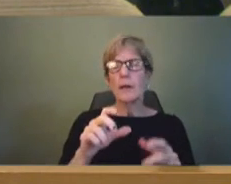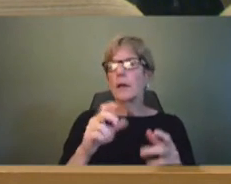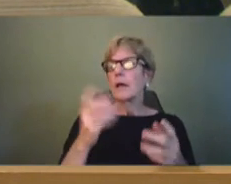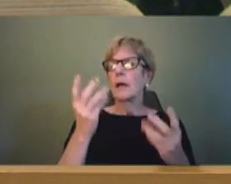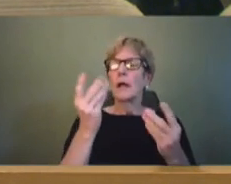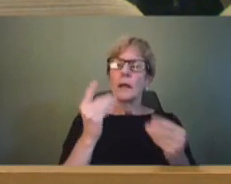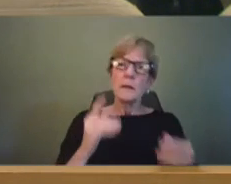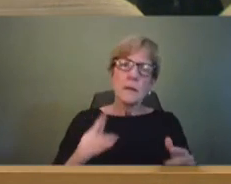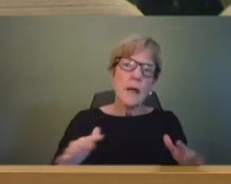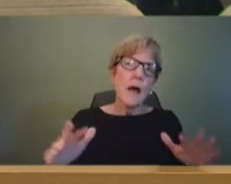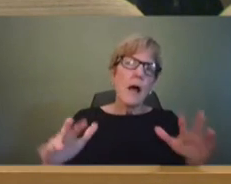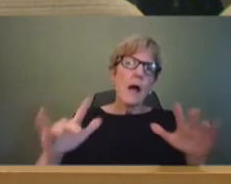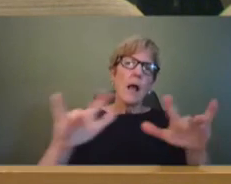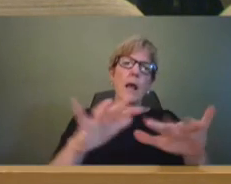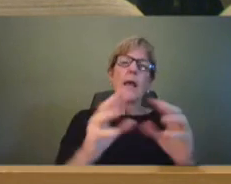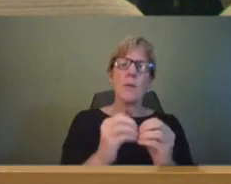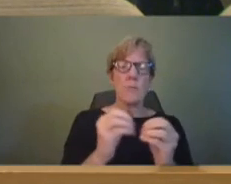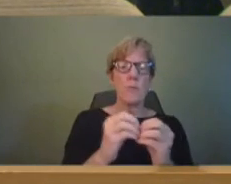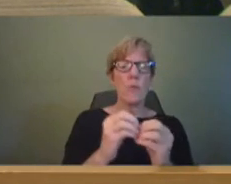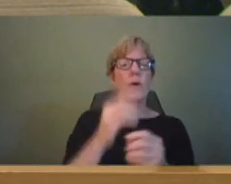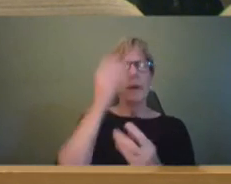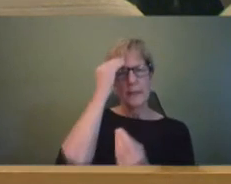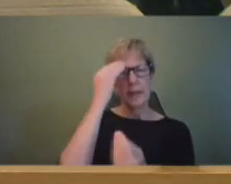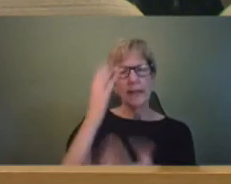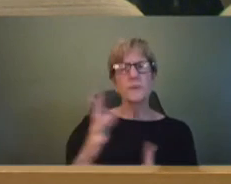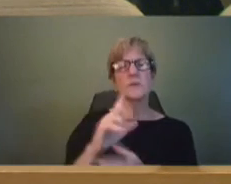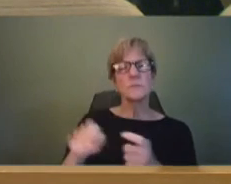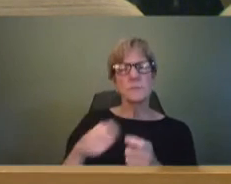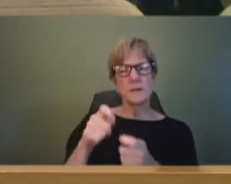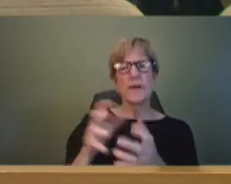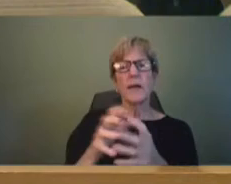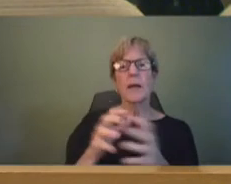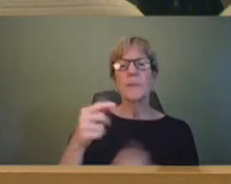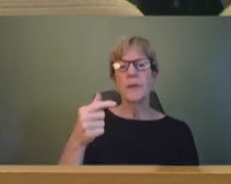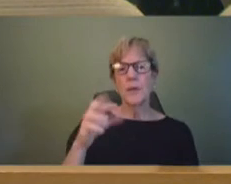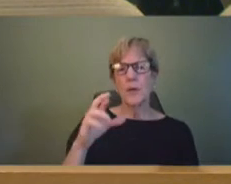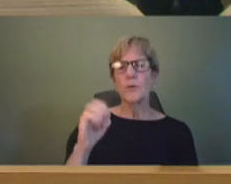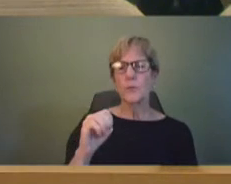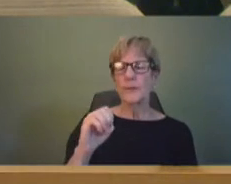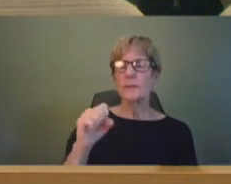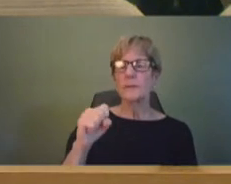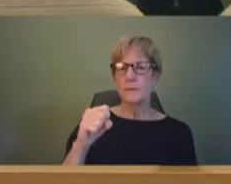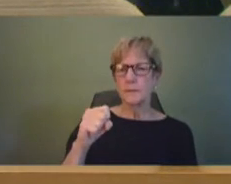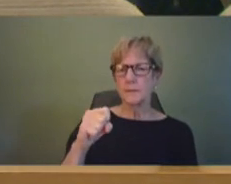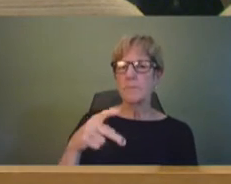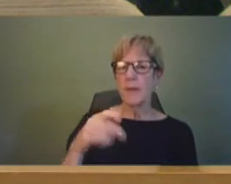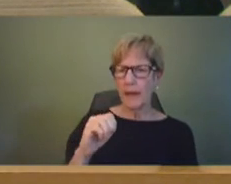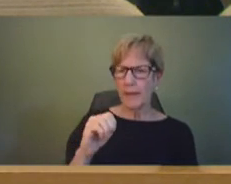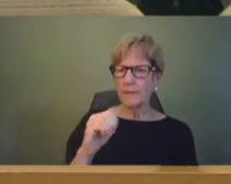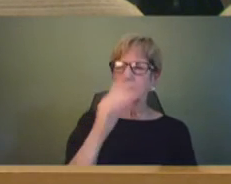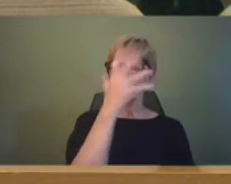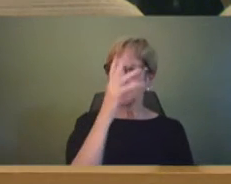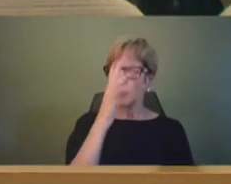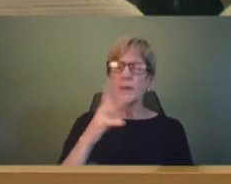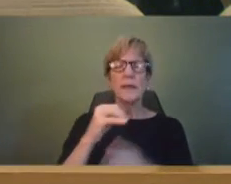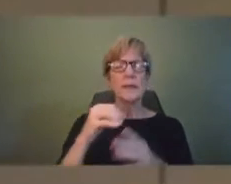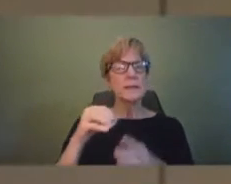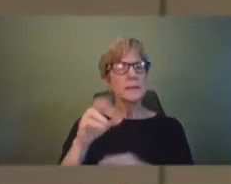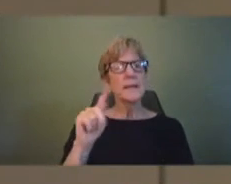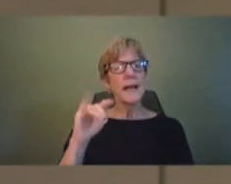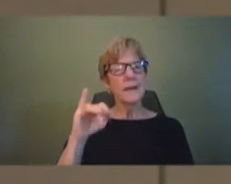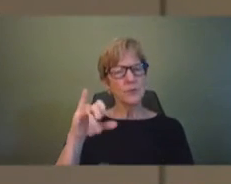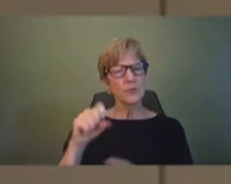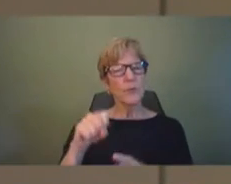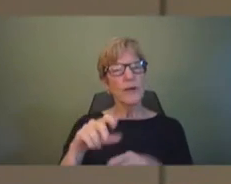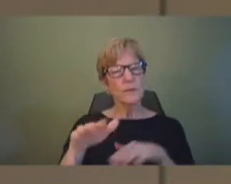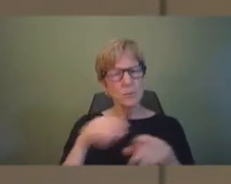and I could get back to you with that number of green spaces tree save areas that would be preserved and hopefully have a trail Network within those yeah